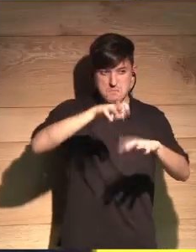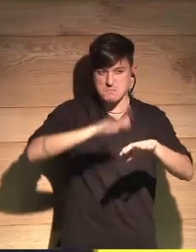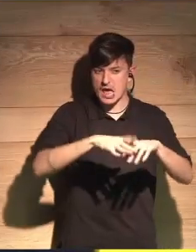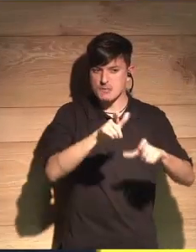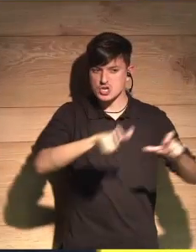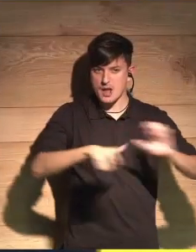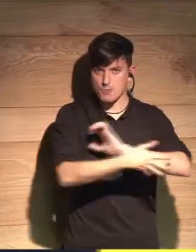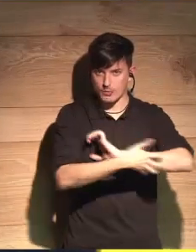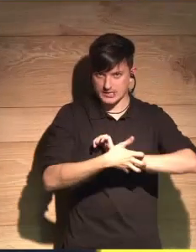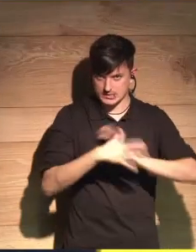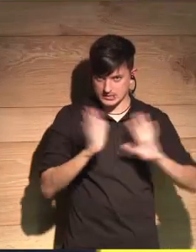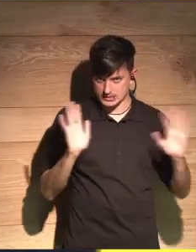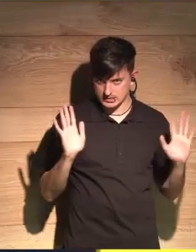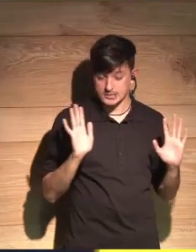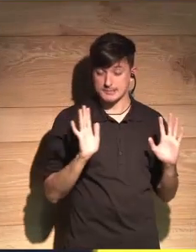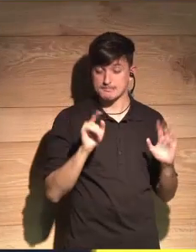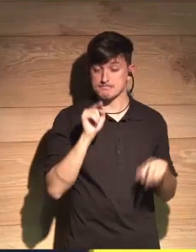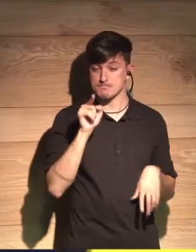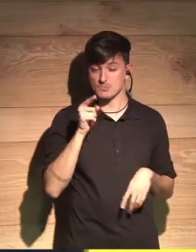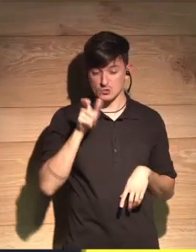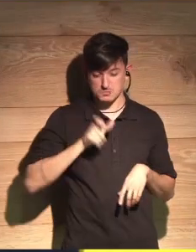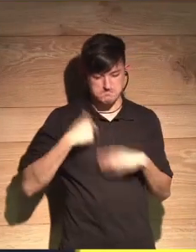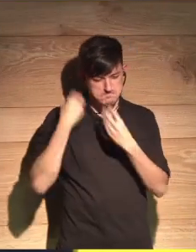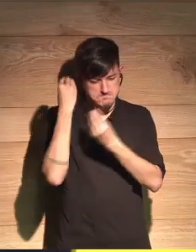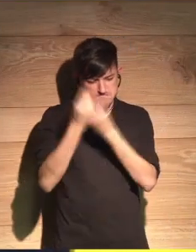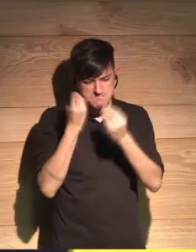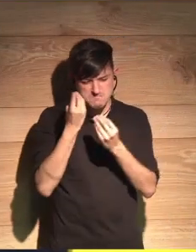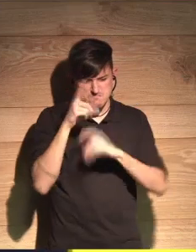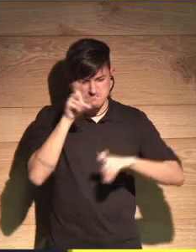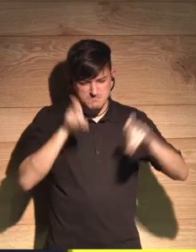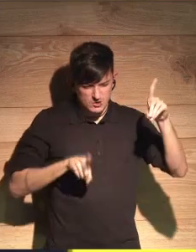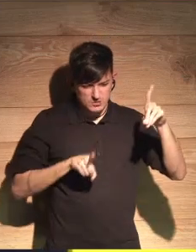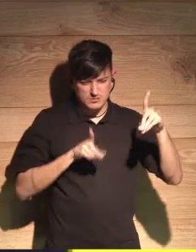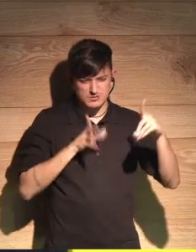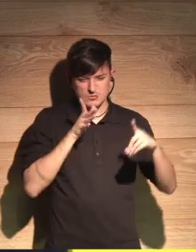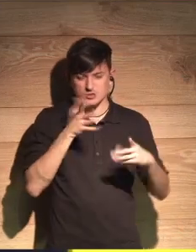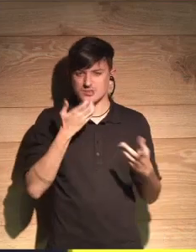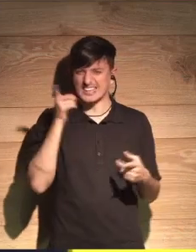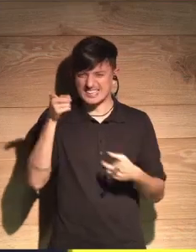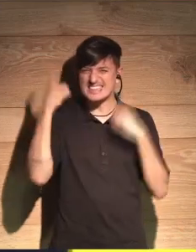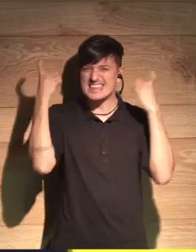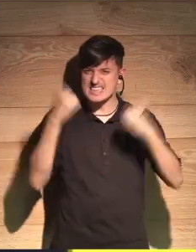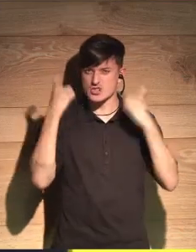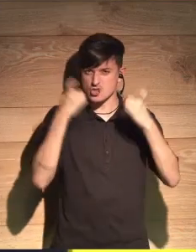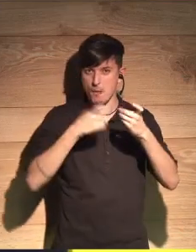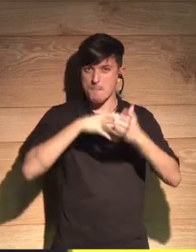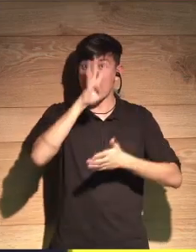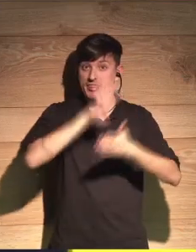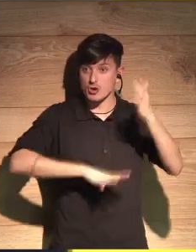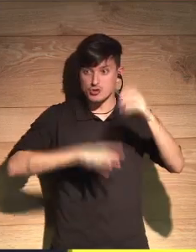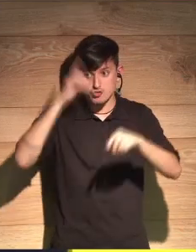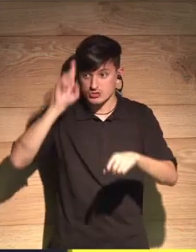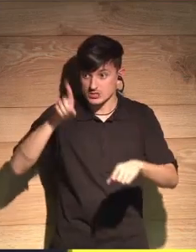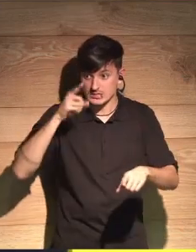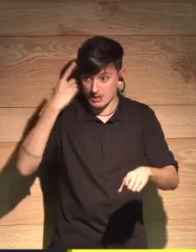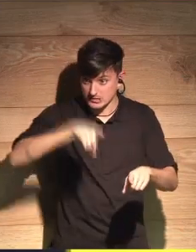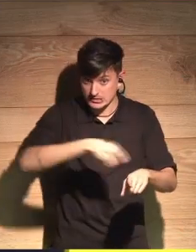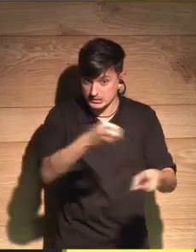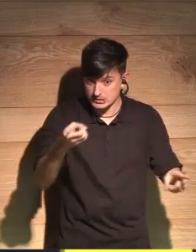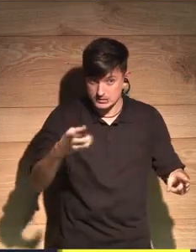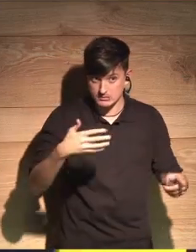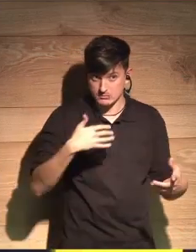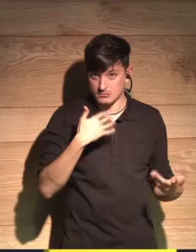buildings, conceived for poor people. And therefore, well, he tried in Barcelona. I don't know if